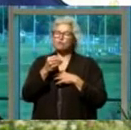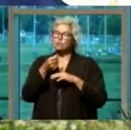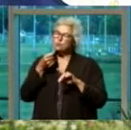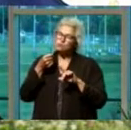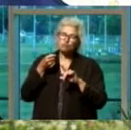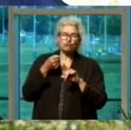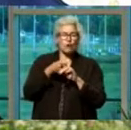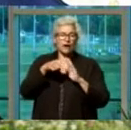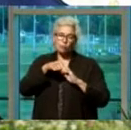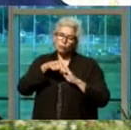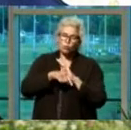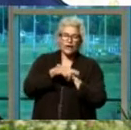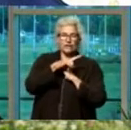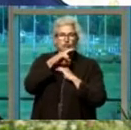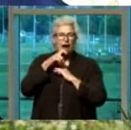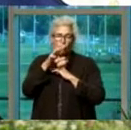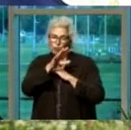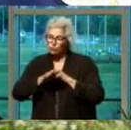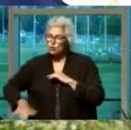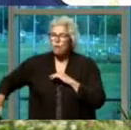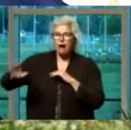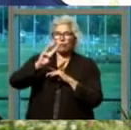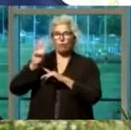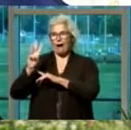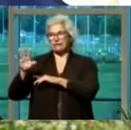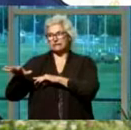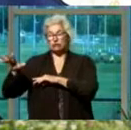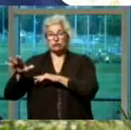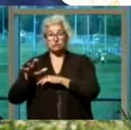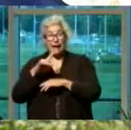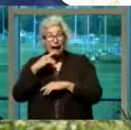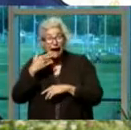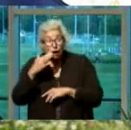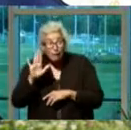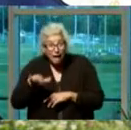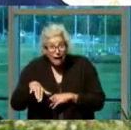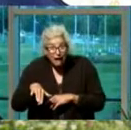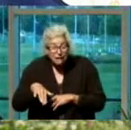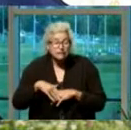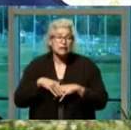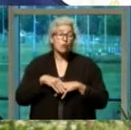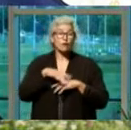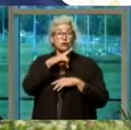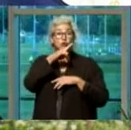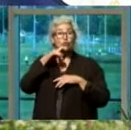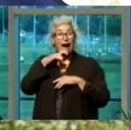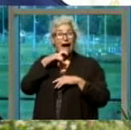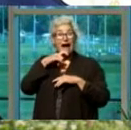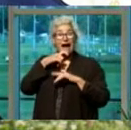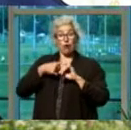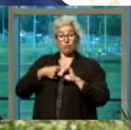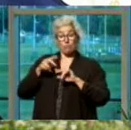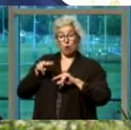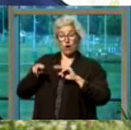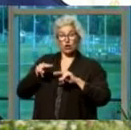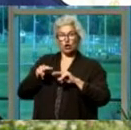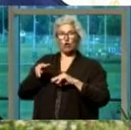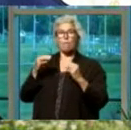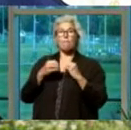to folks across the West. How bad has it been? Well, the drought monitor shows that more than